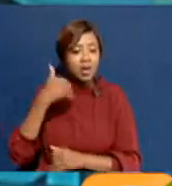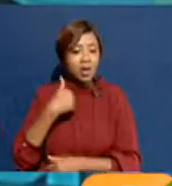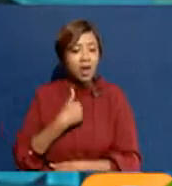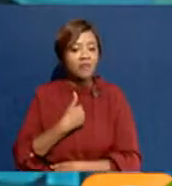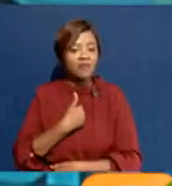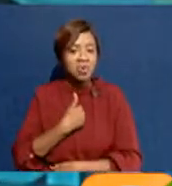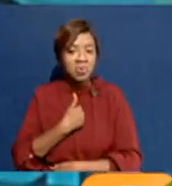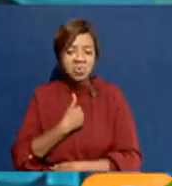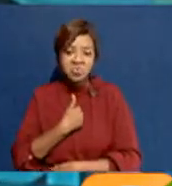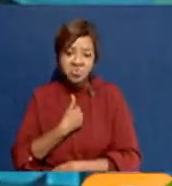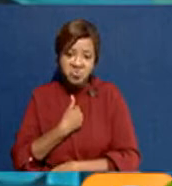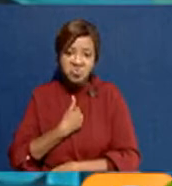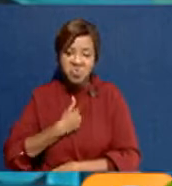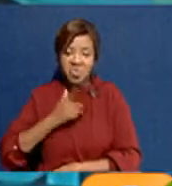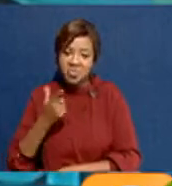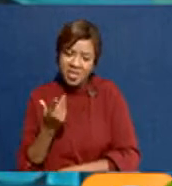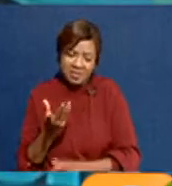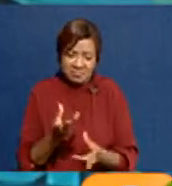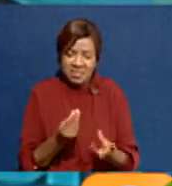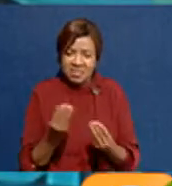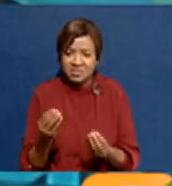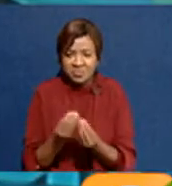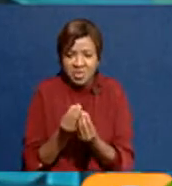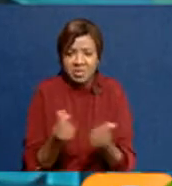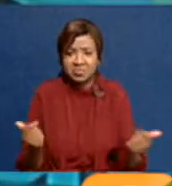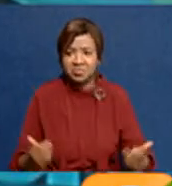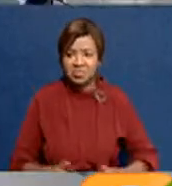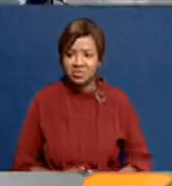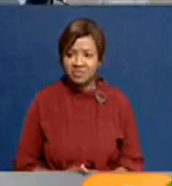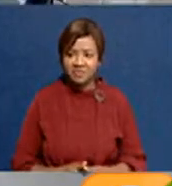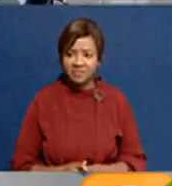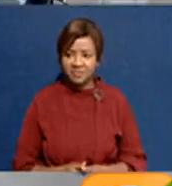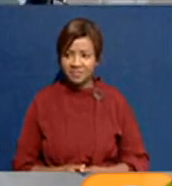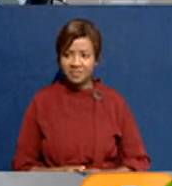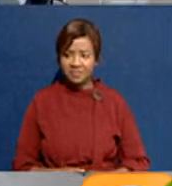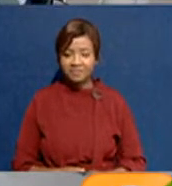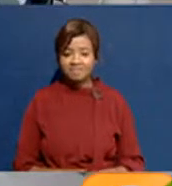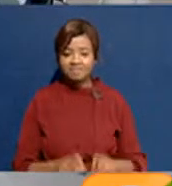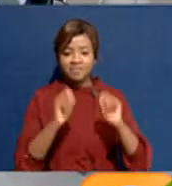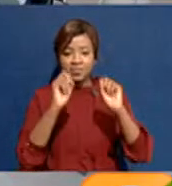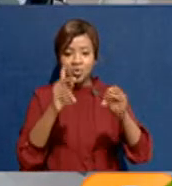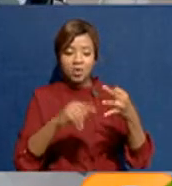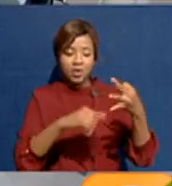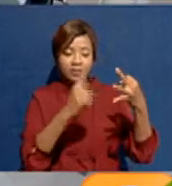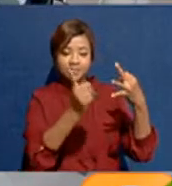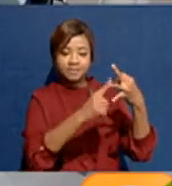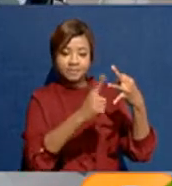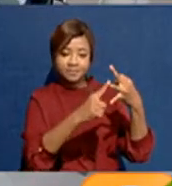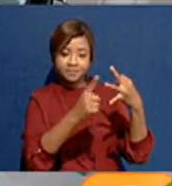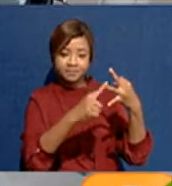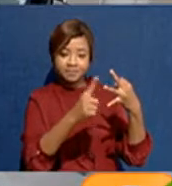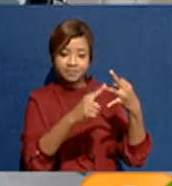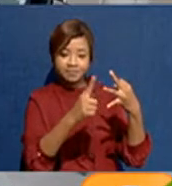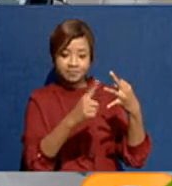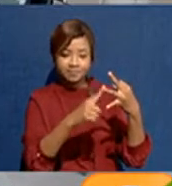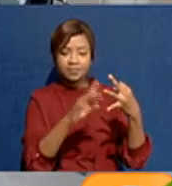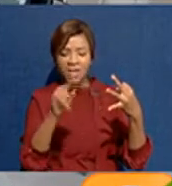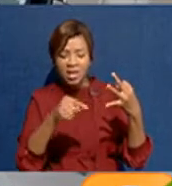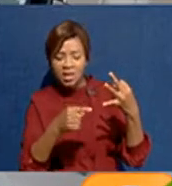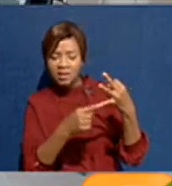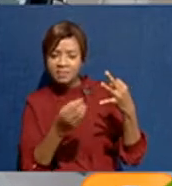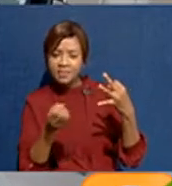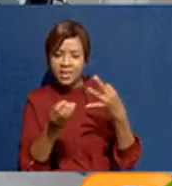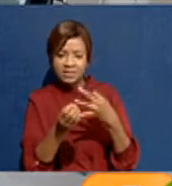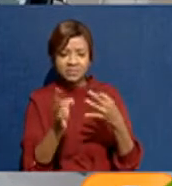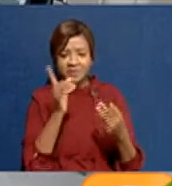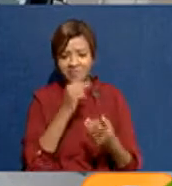talking about it, then it will be availed. Yeah. You know, Dr. Kireki, Dr. Christine talked about parents and